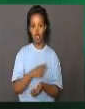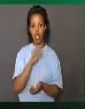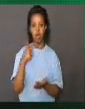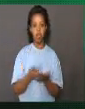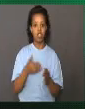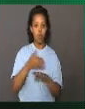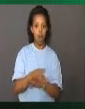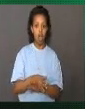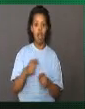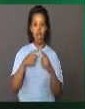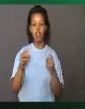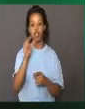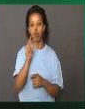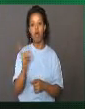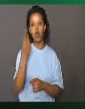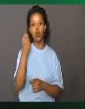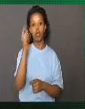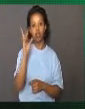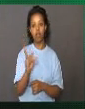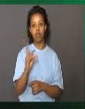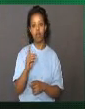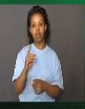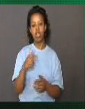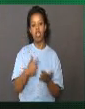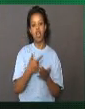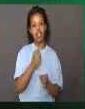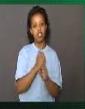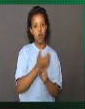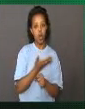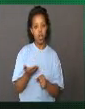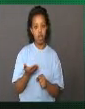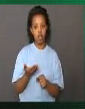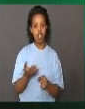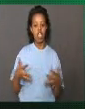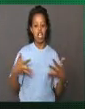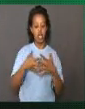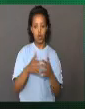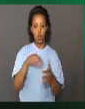product is purified and isolated from the mixture.